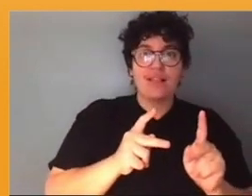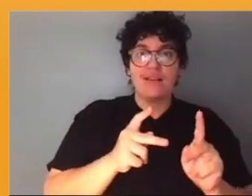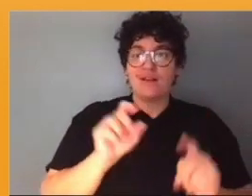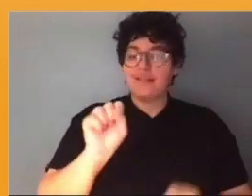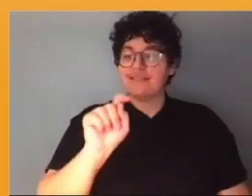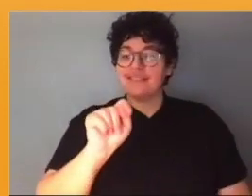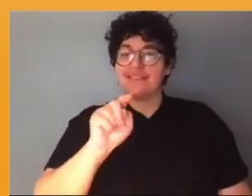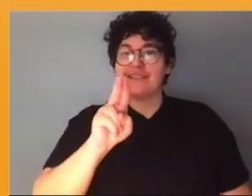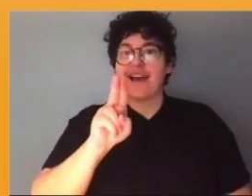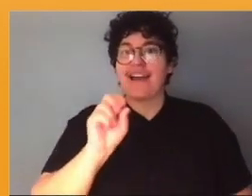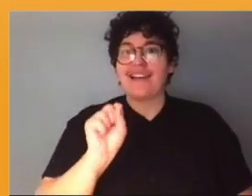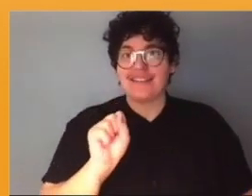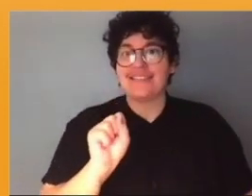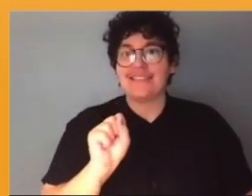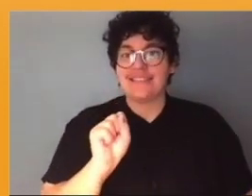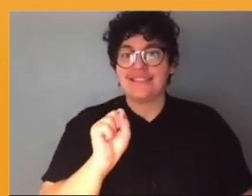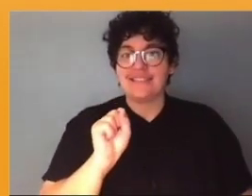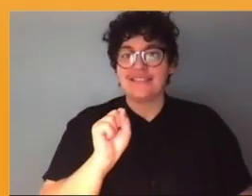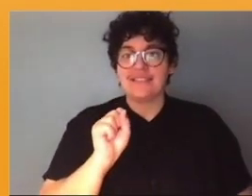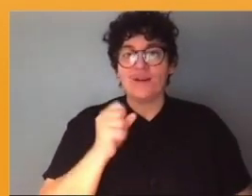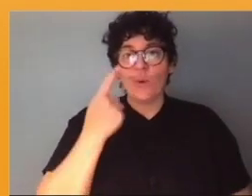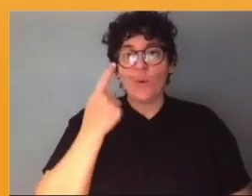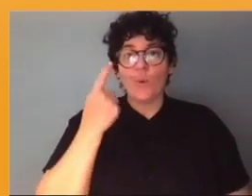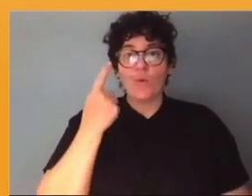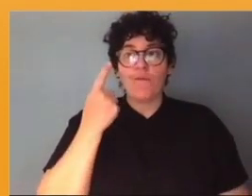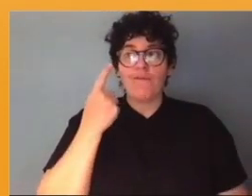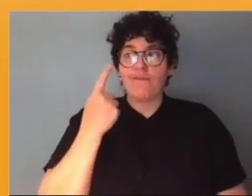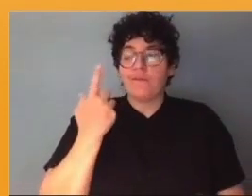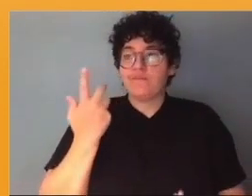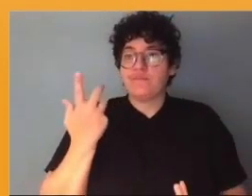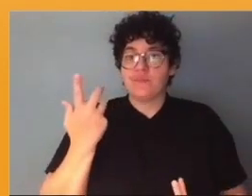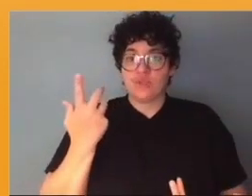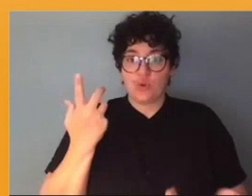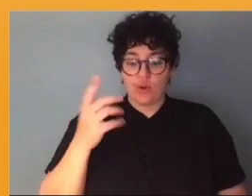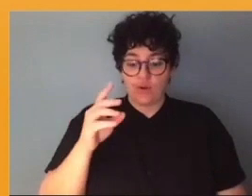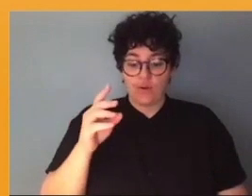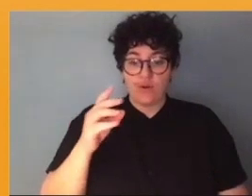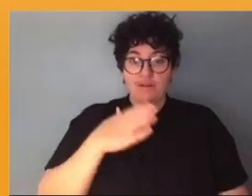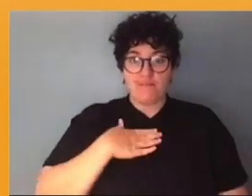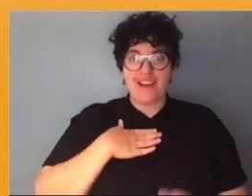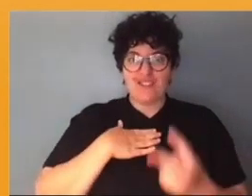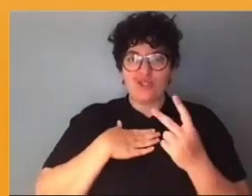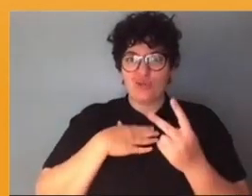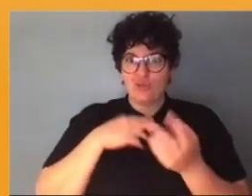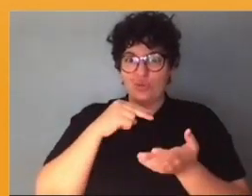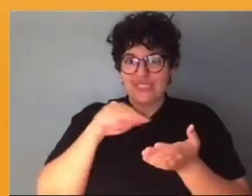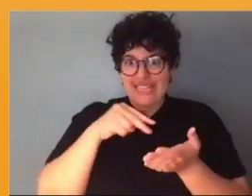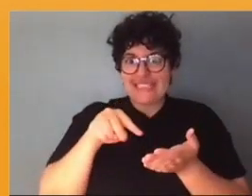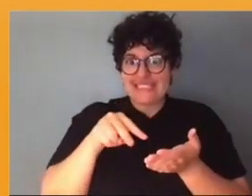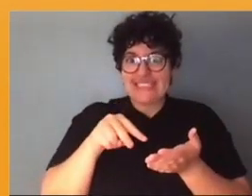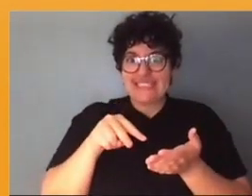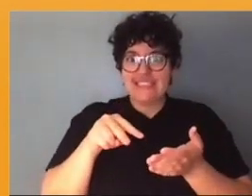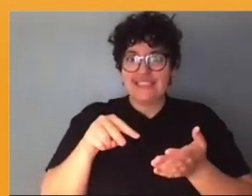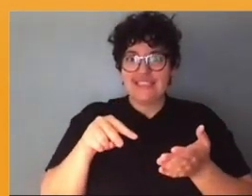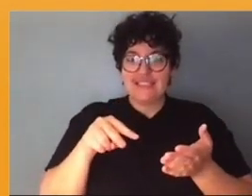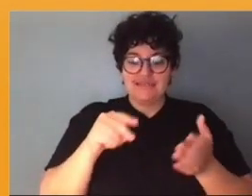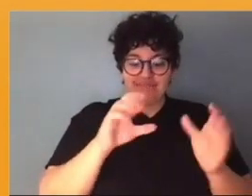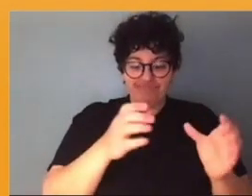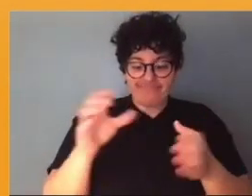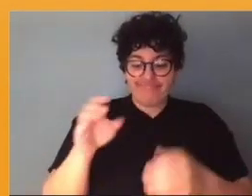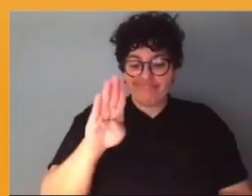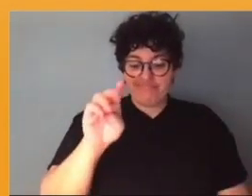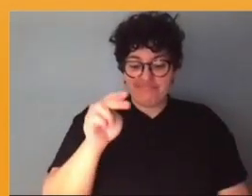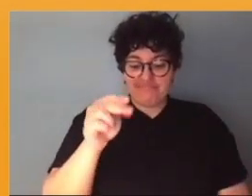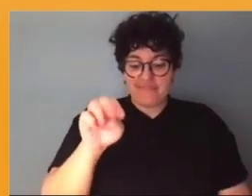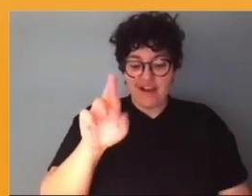I think for dancers in Bharatanatyam and Kuchipudi, a lot of the